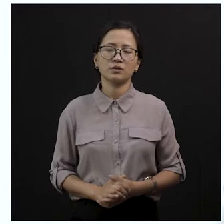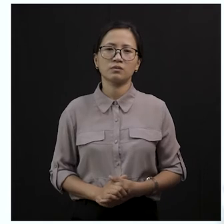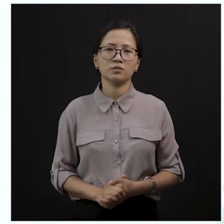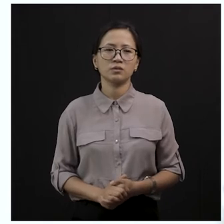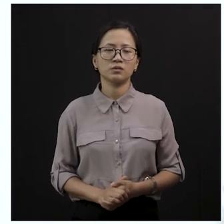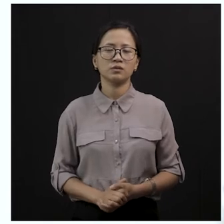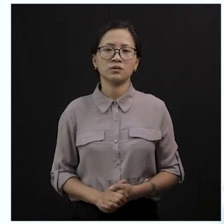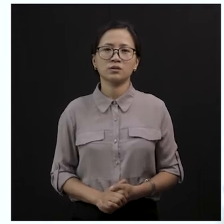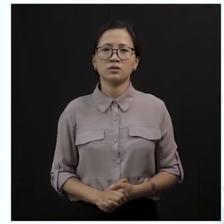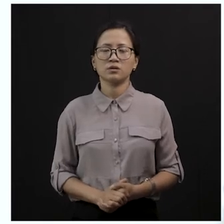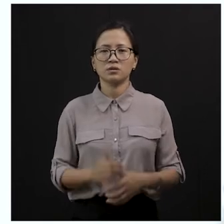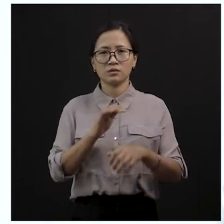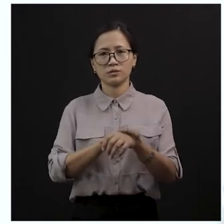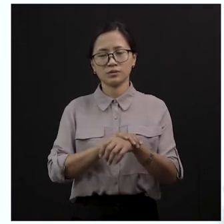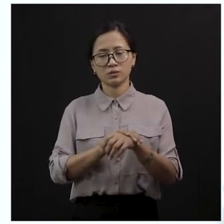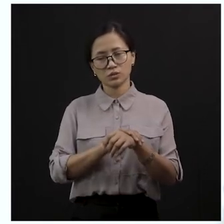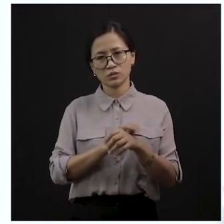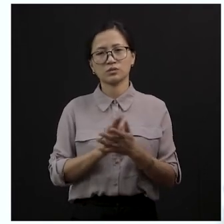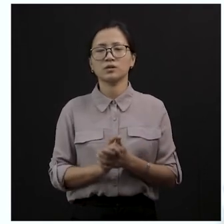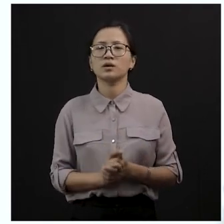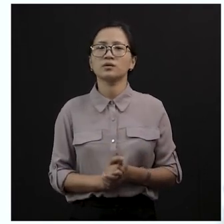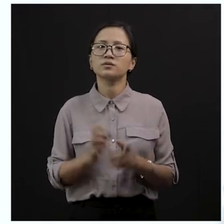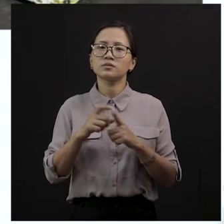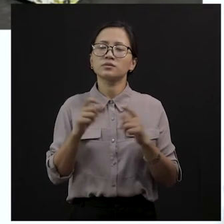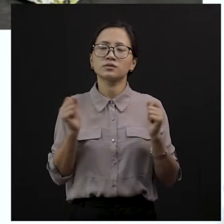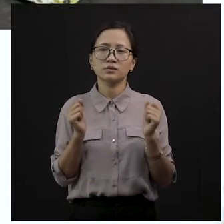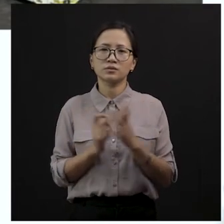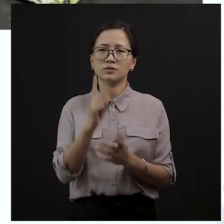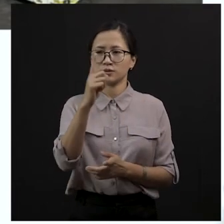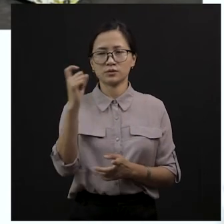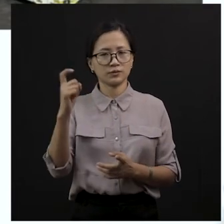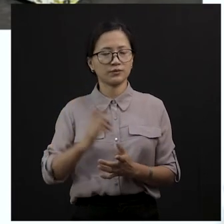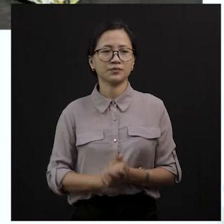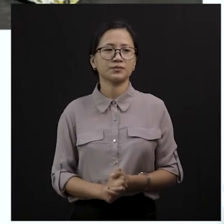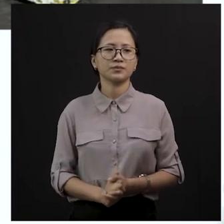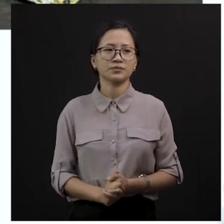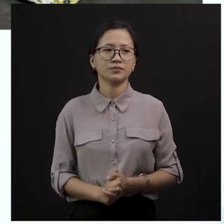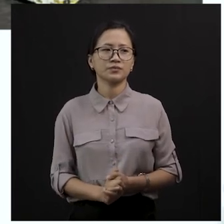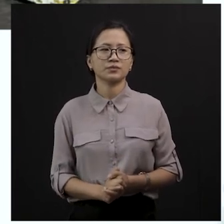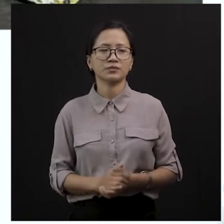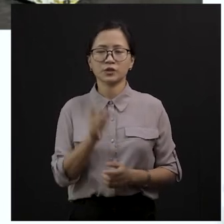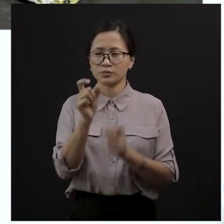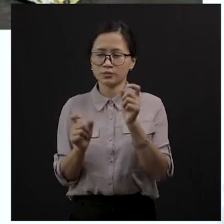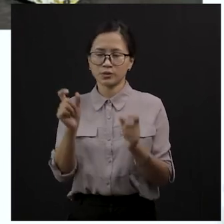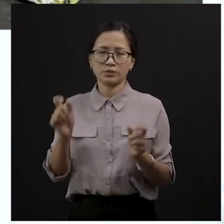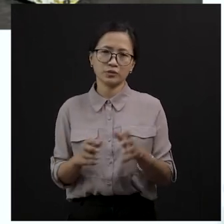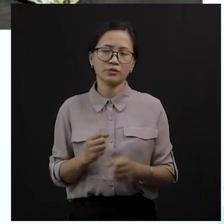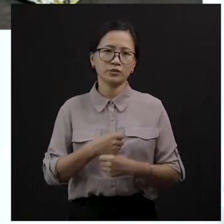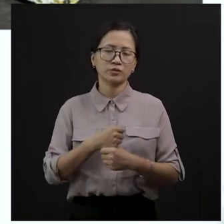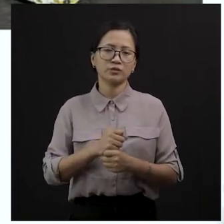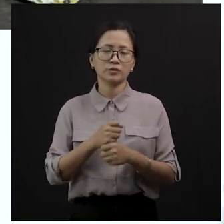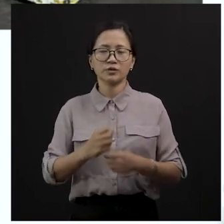1903, and it was on December 17, okay? Now the next is, people started making